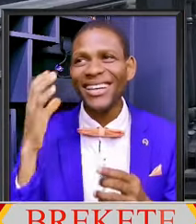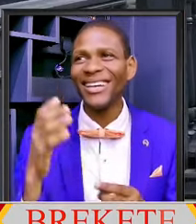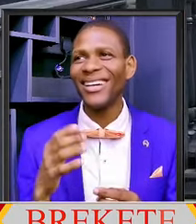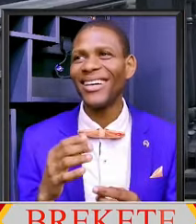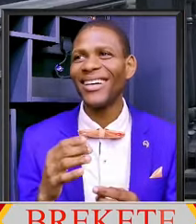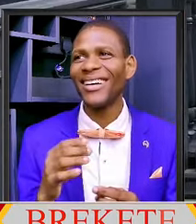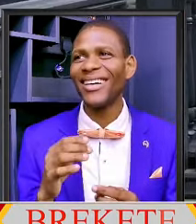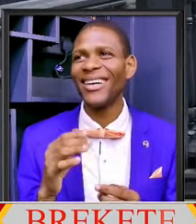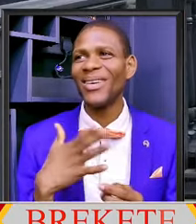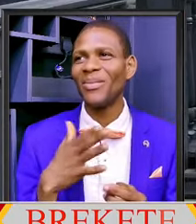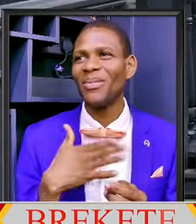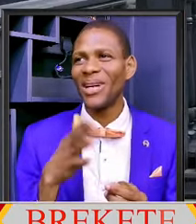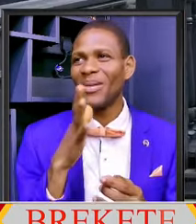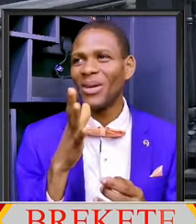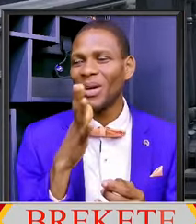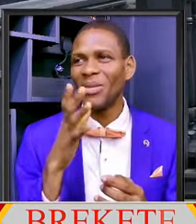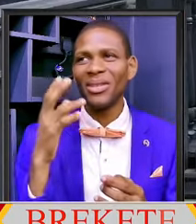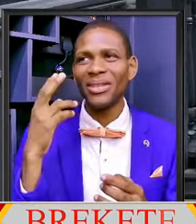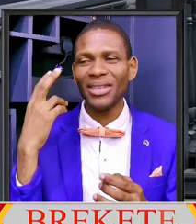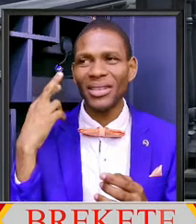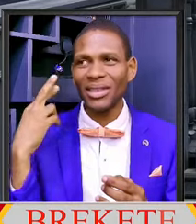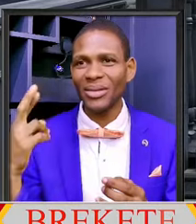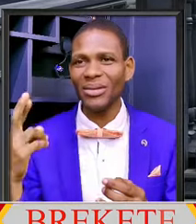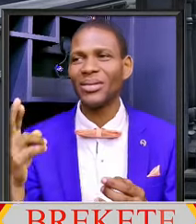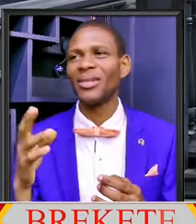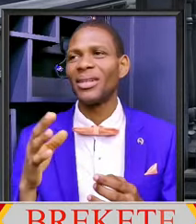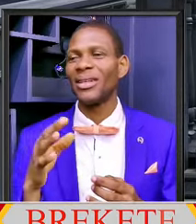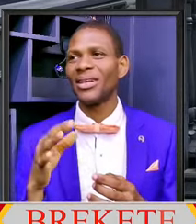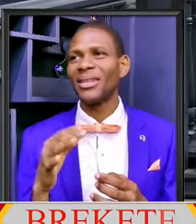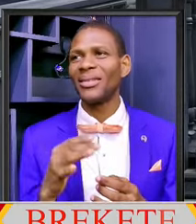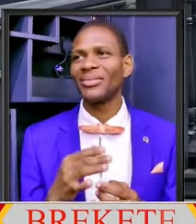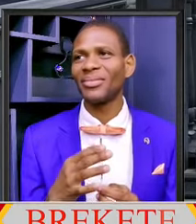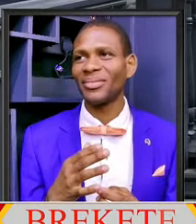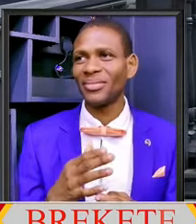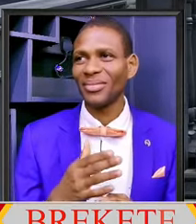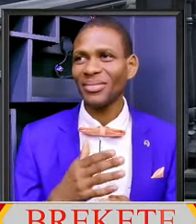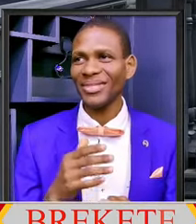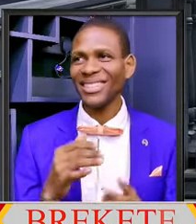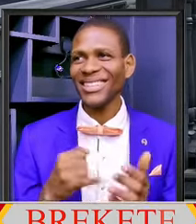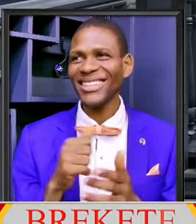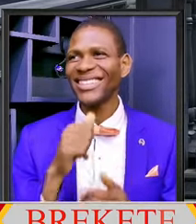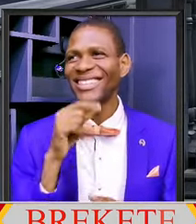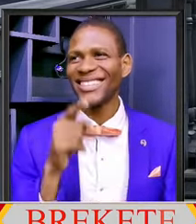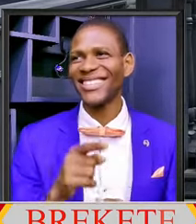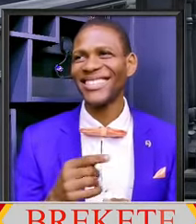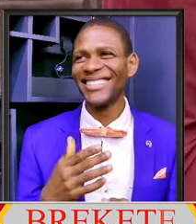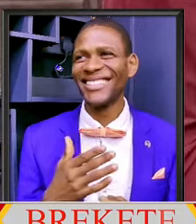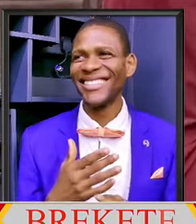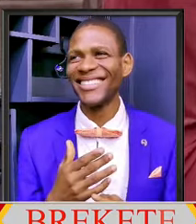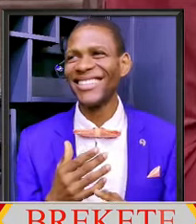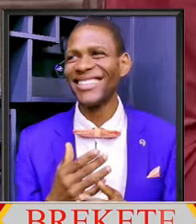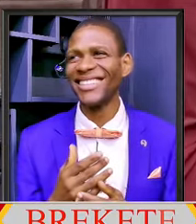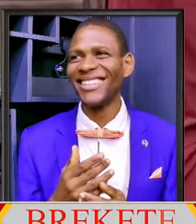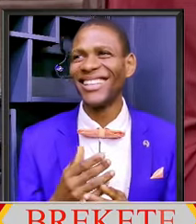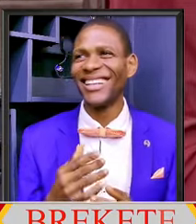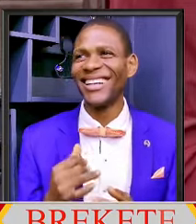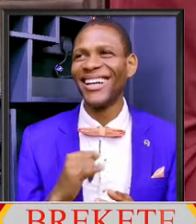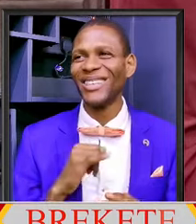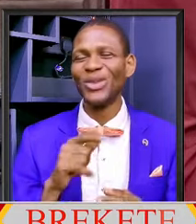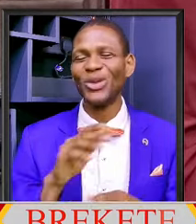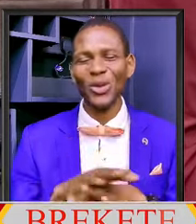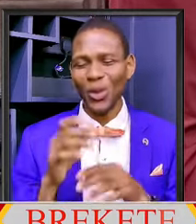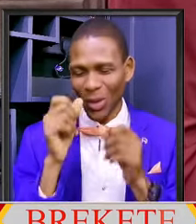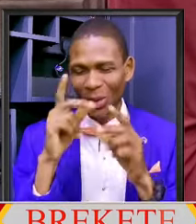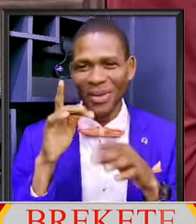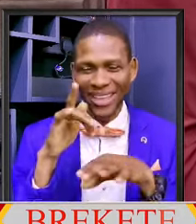thing? Oh, my mom heard it on the radio and she asked me to like prepare the clothes and bring them here. Hey, not be you here. Yes. You know they wake up